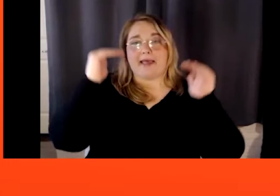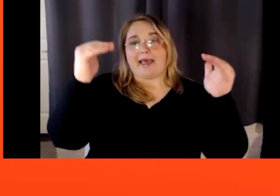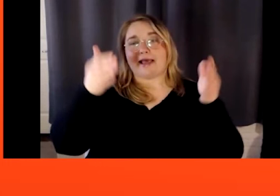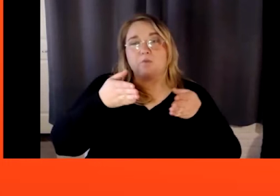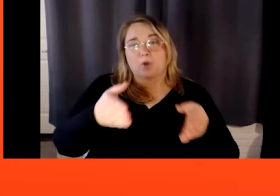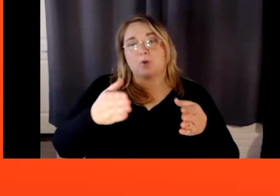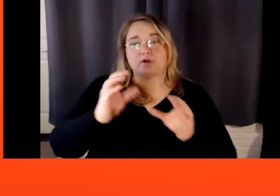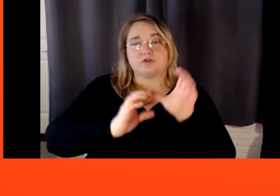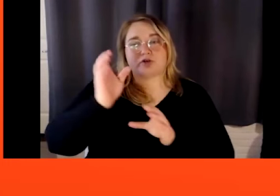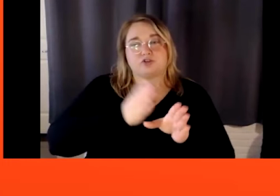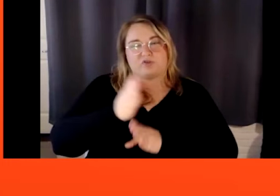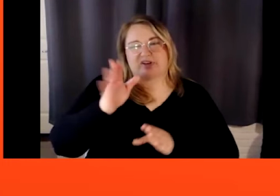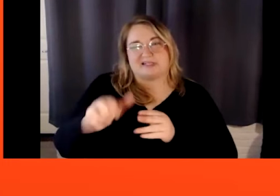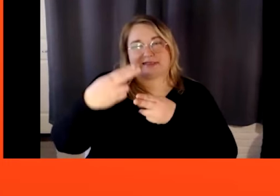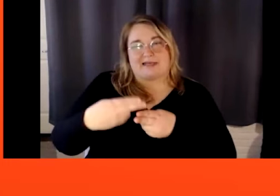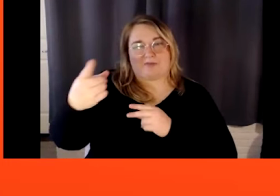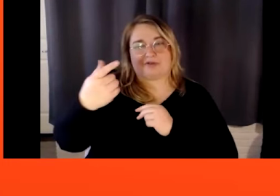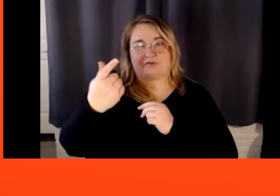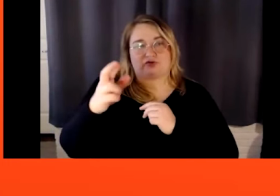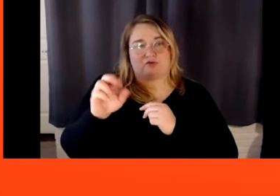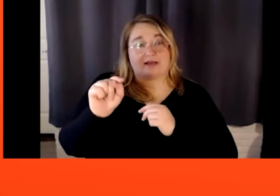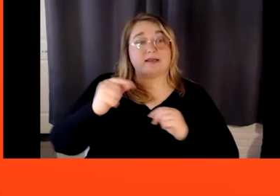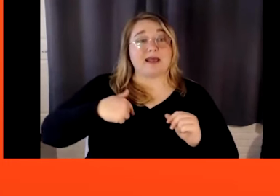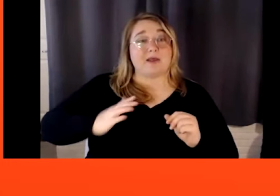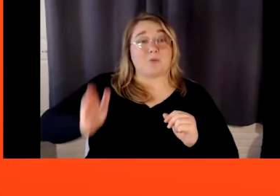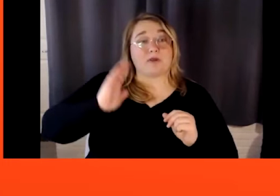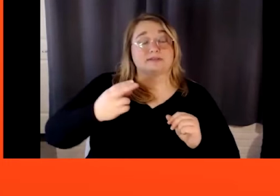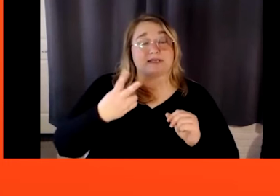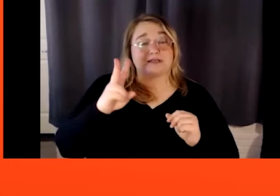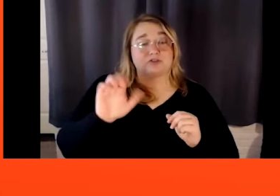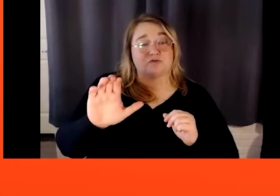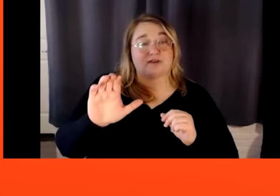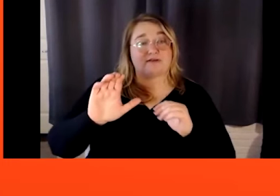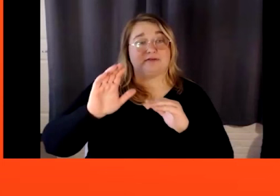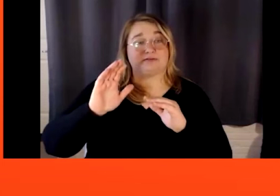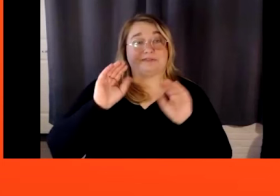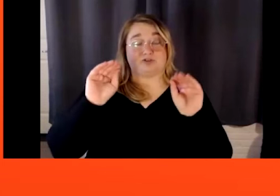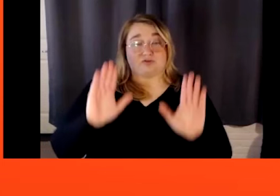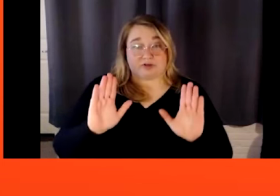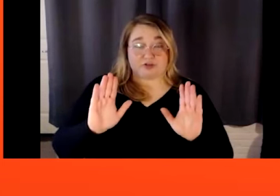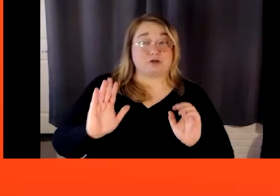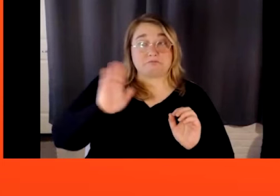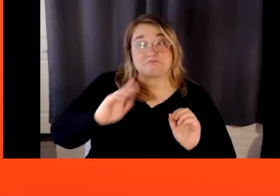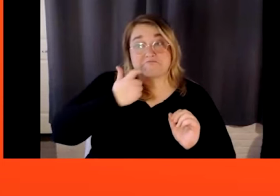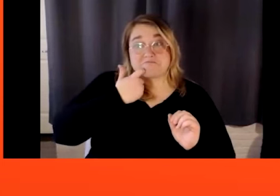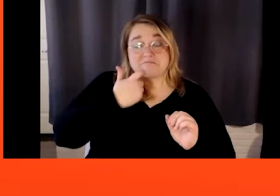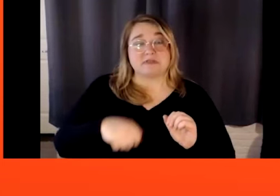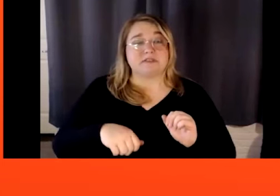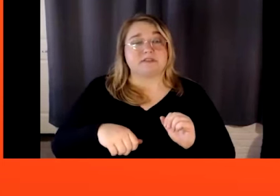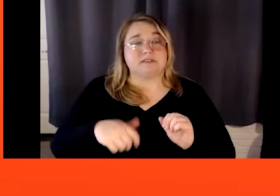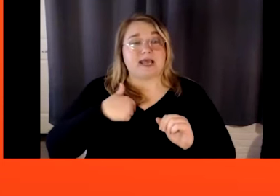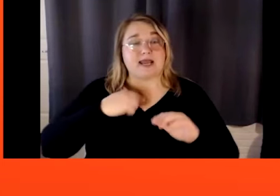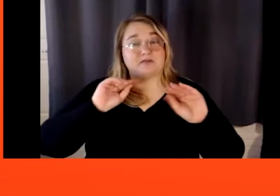I was an HVAC constructor in not so long ago previous life, and I've taught at the college here since